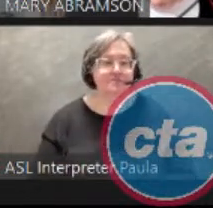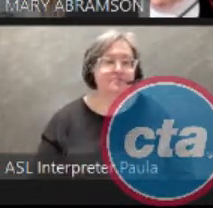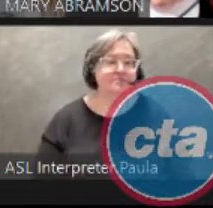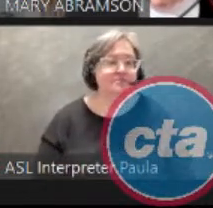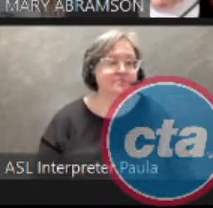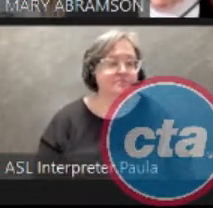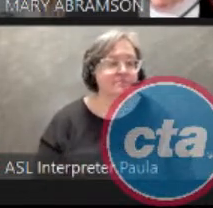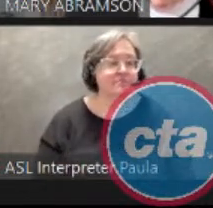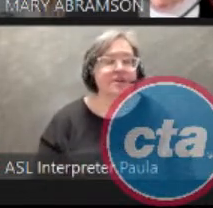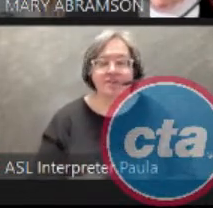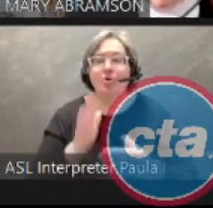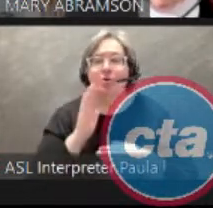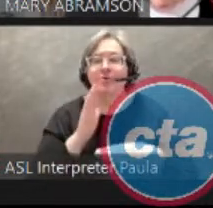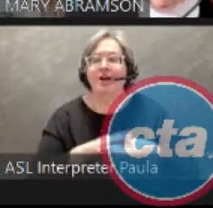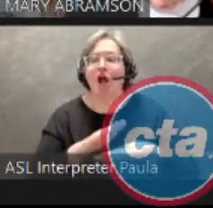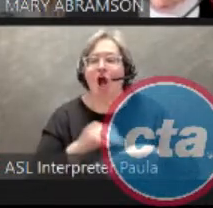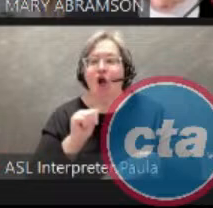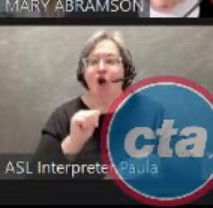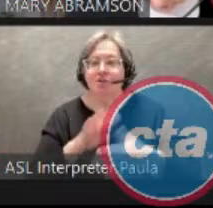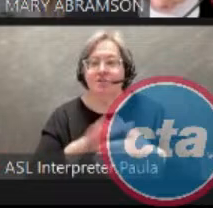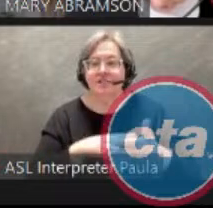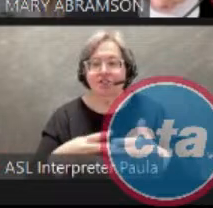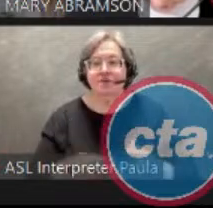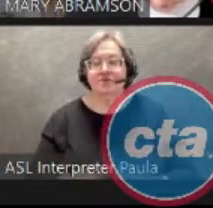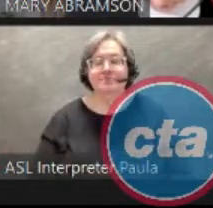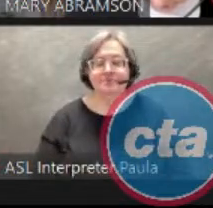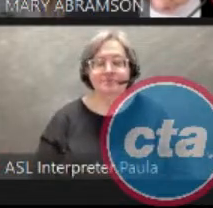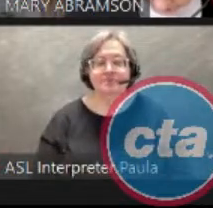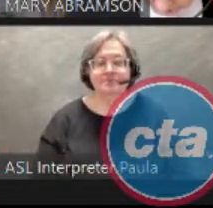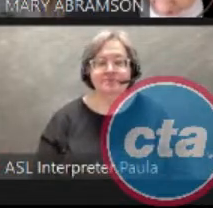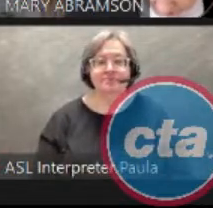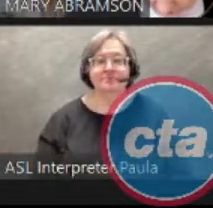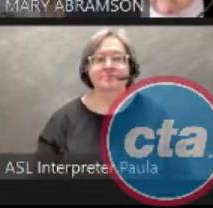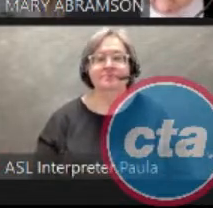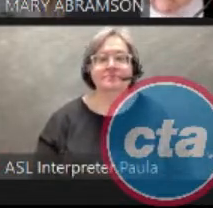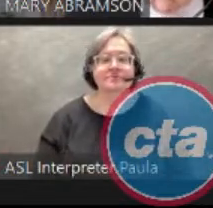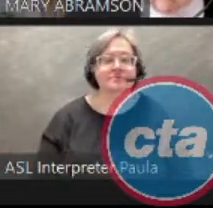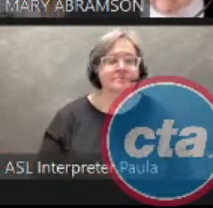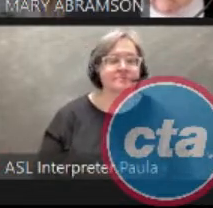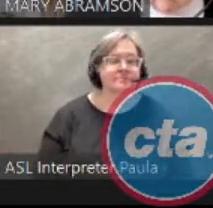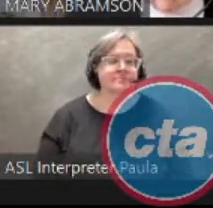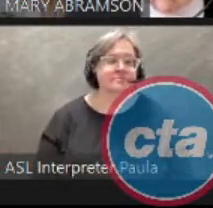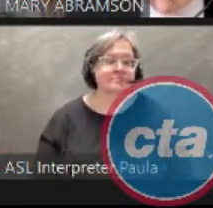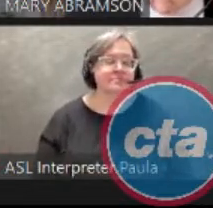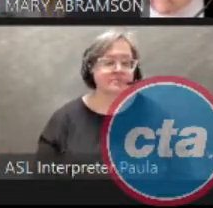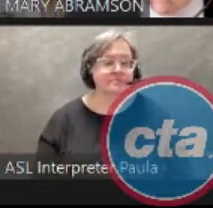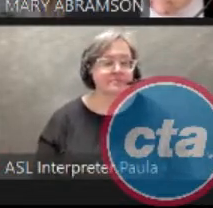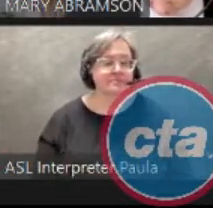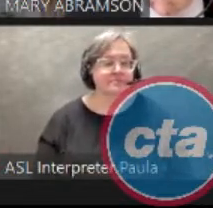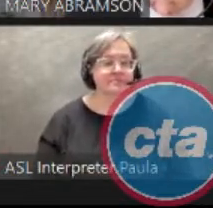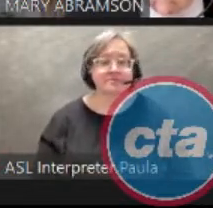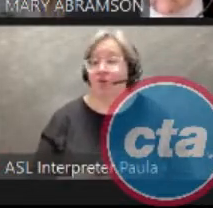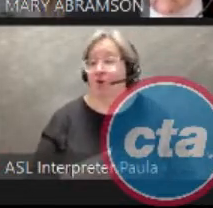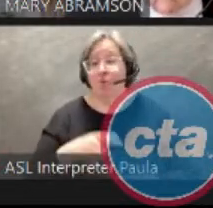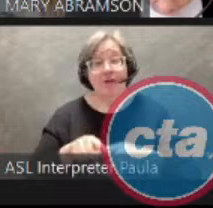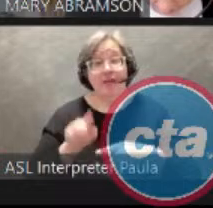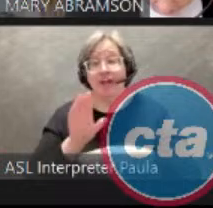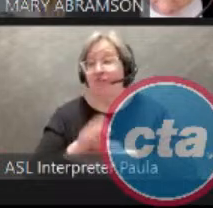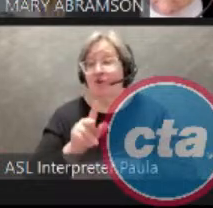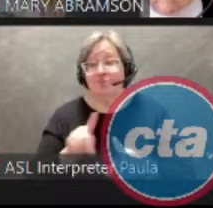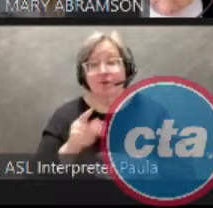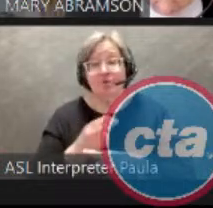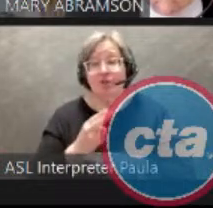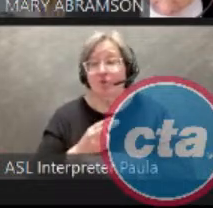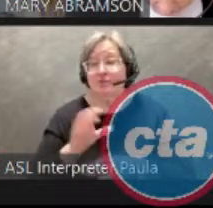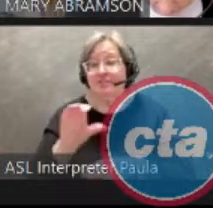a regular on-call type of scheduling basis that will be working out. Obviously, we know that we can't force people to use the public transportation